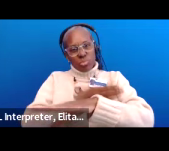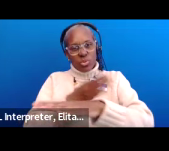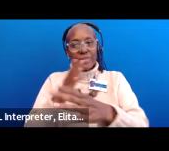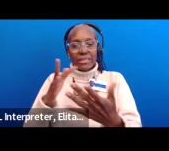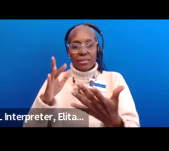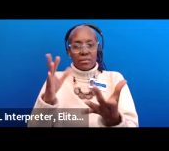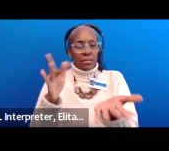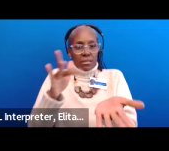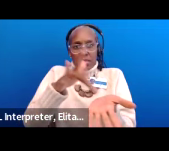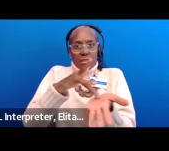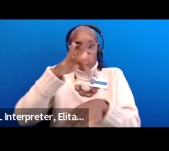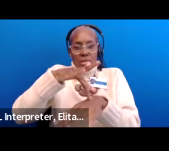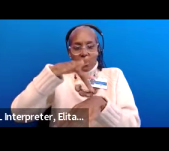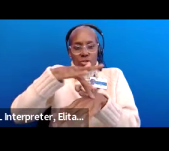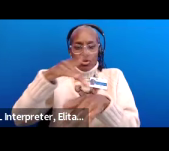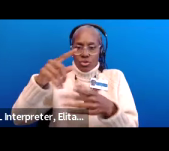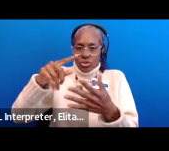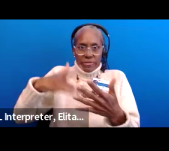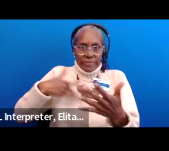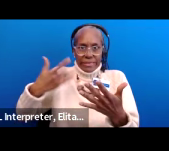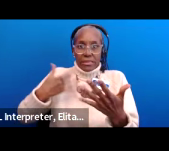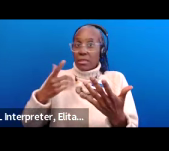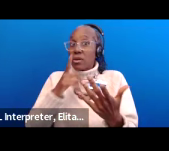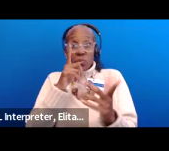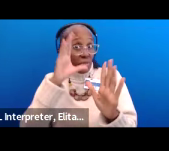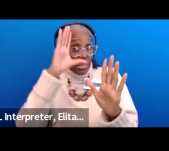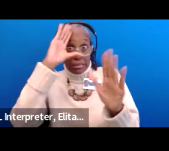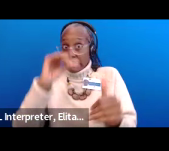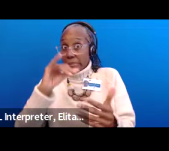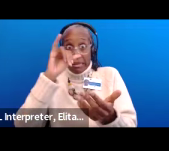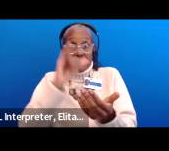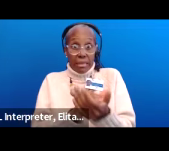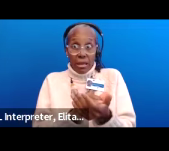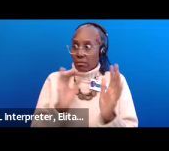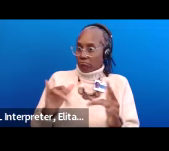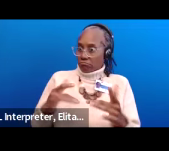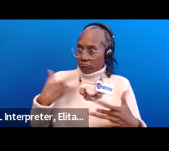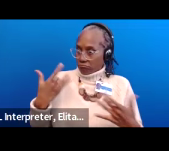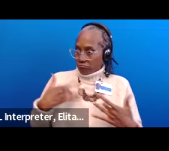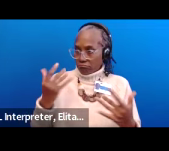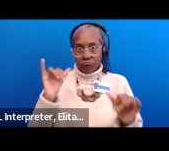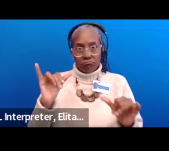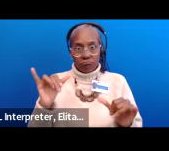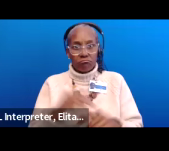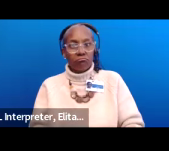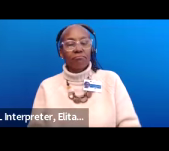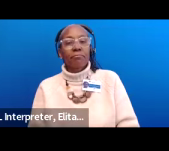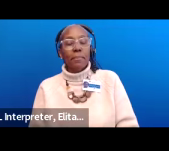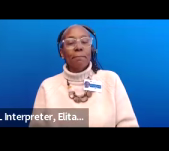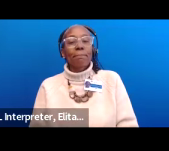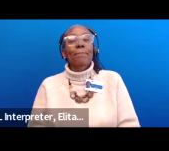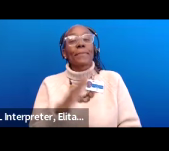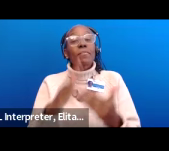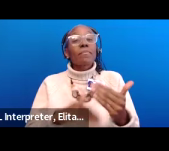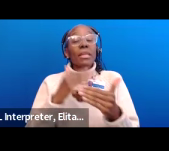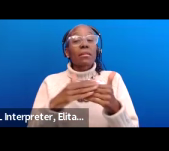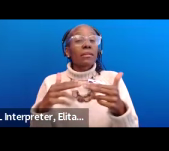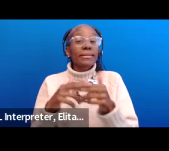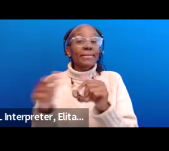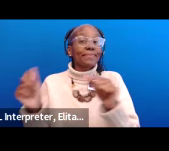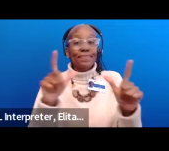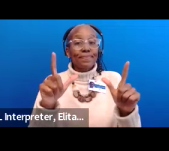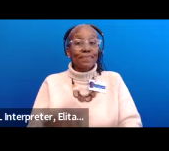primary outcome, actually one of our most exciting and unexpected findings in the study. Let's go ahead and go on to the next